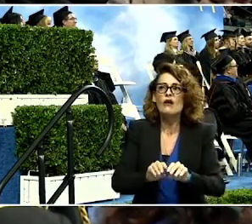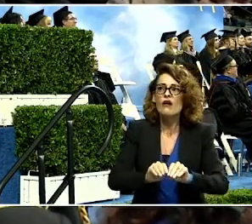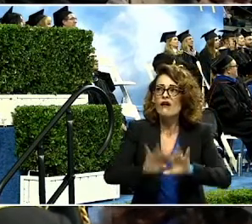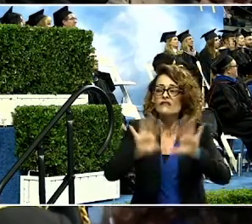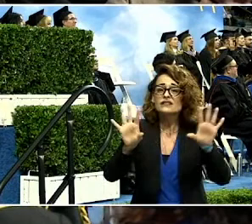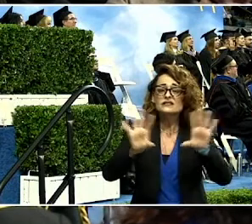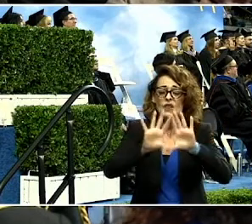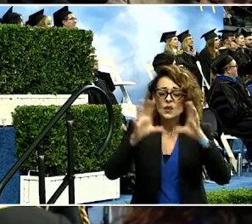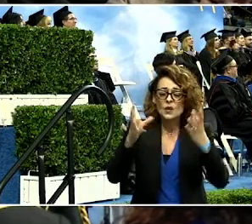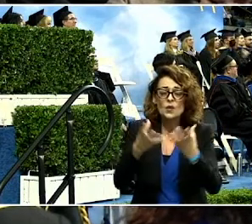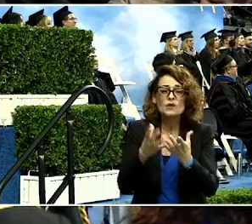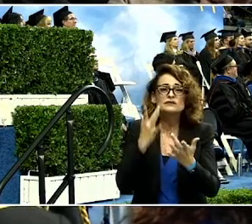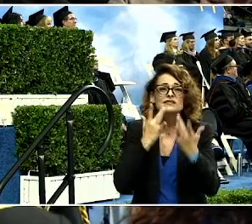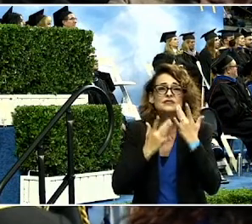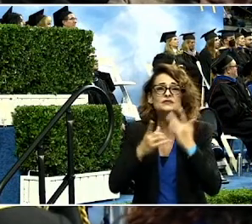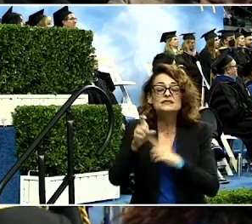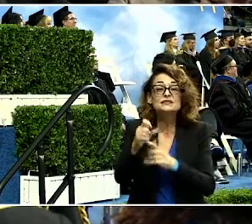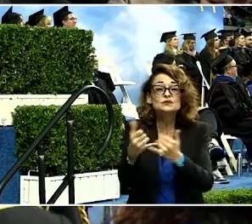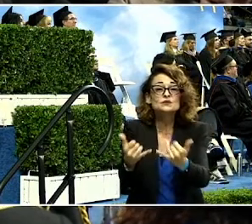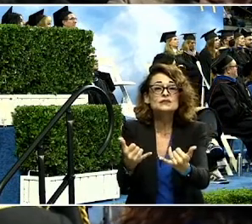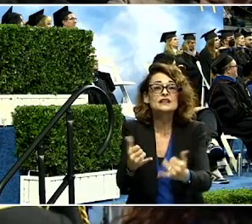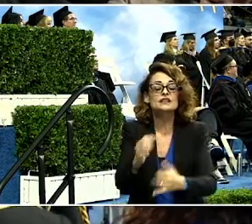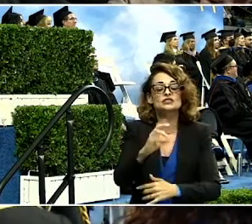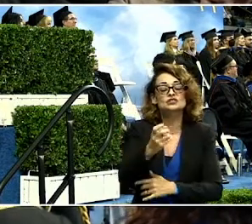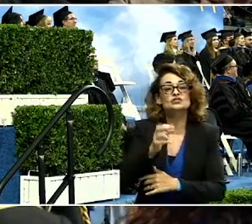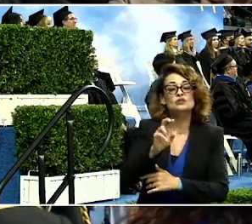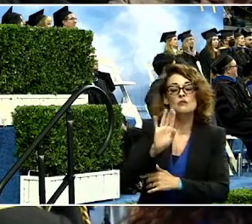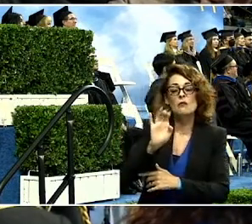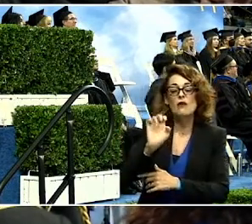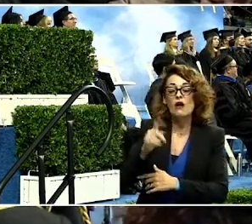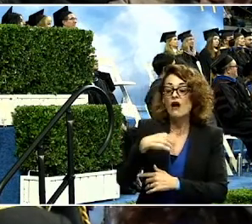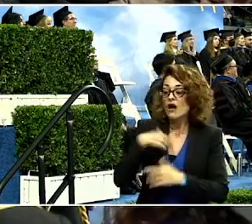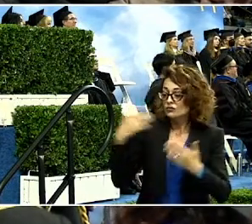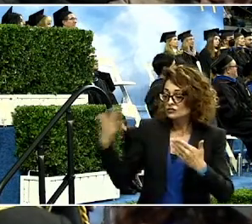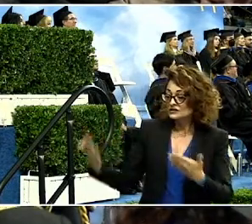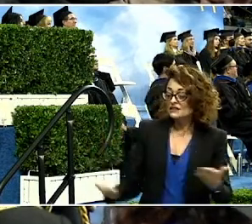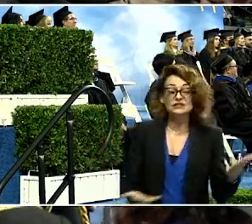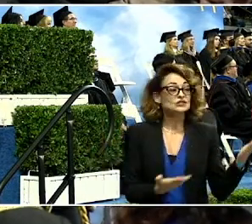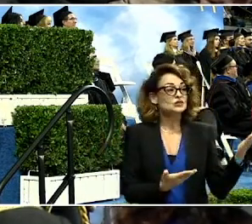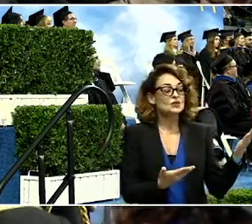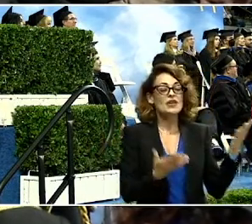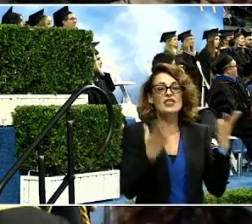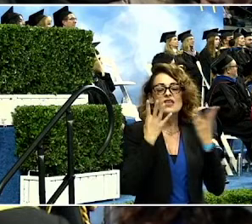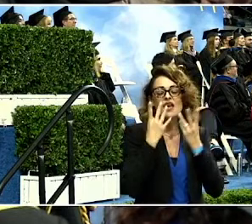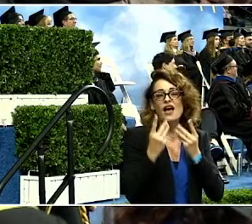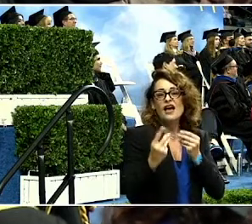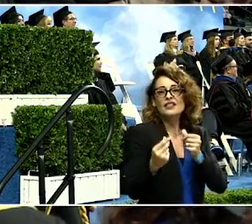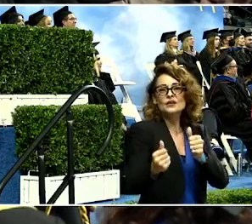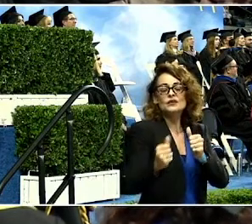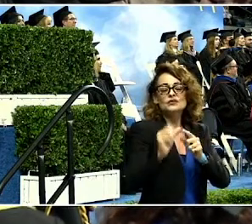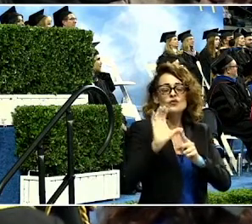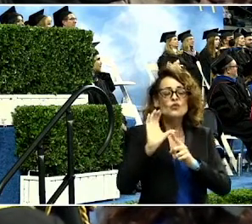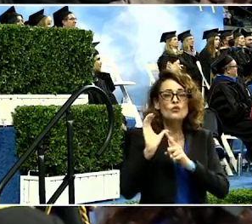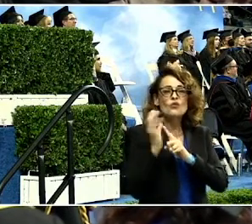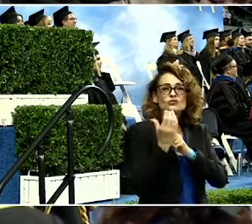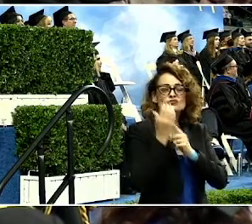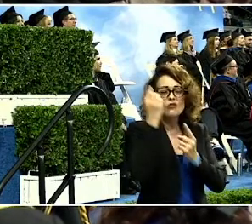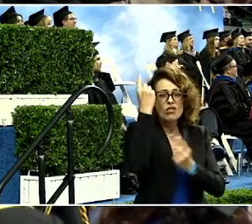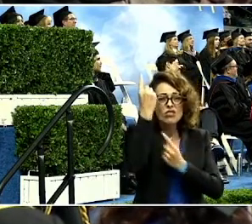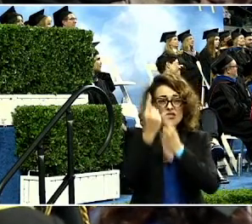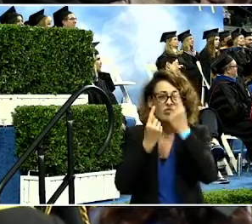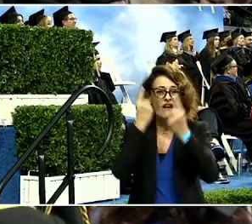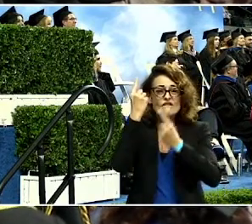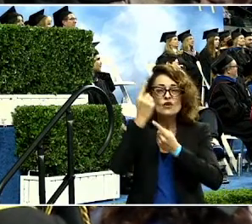today. Chancellor Block, I present to you the eloquent, cultured, thoughtful,